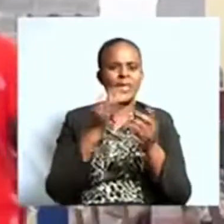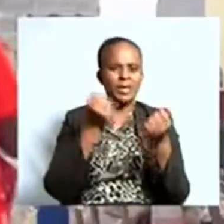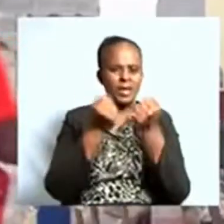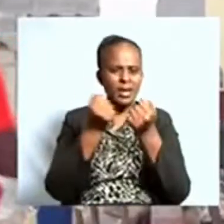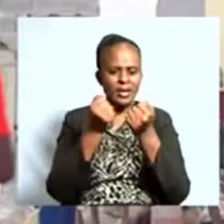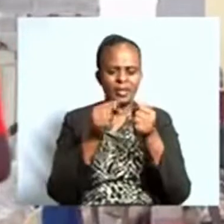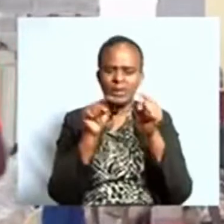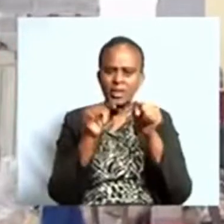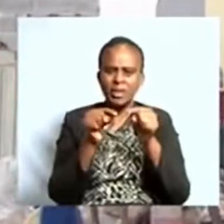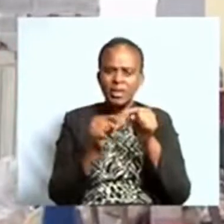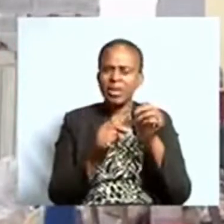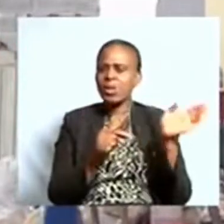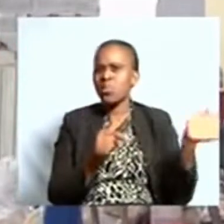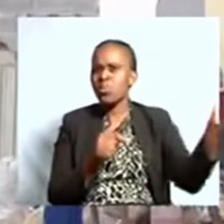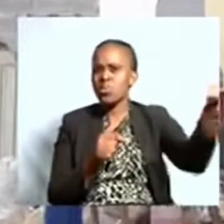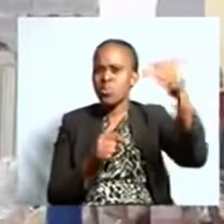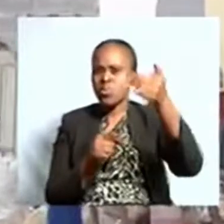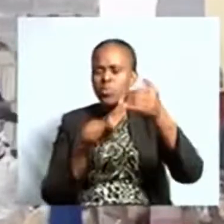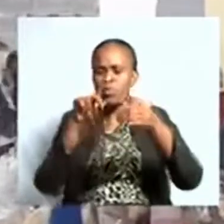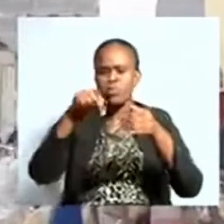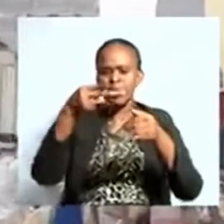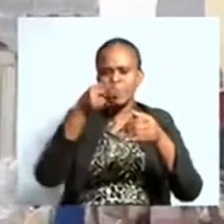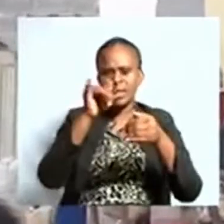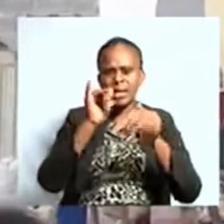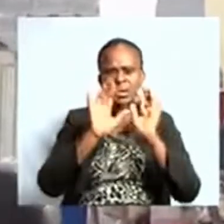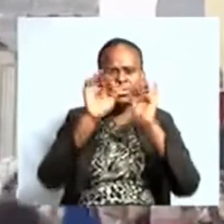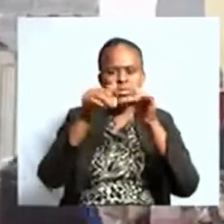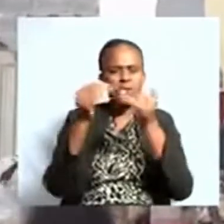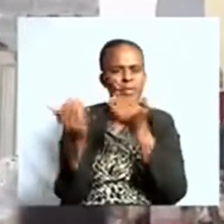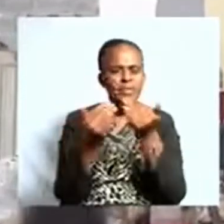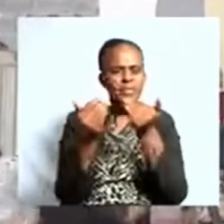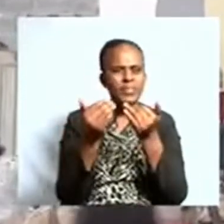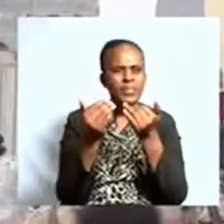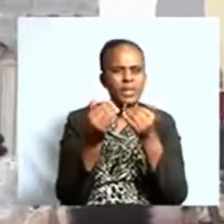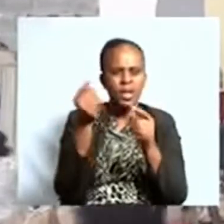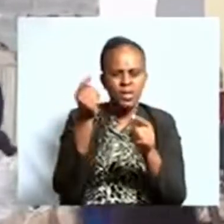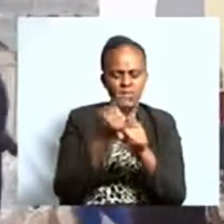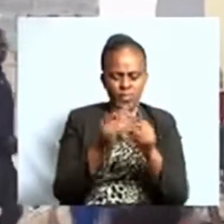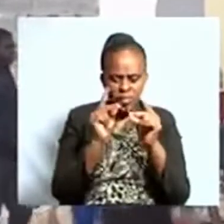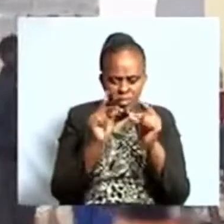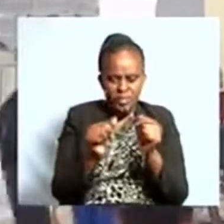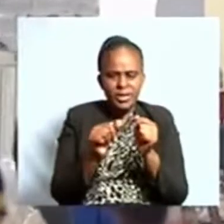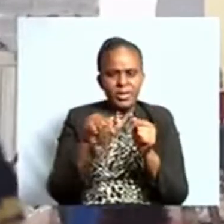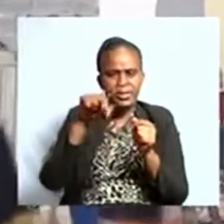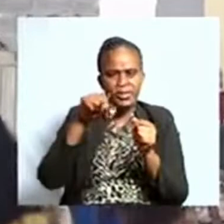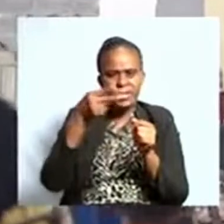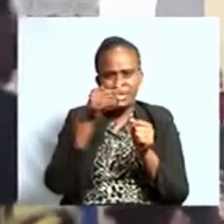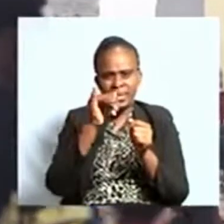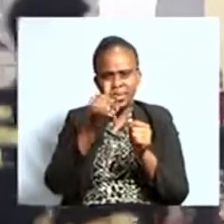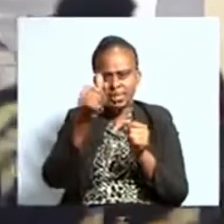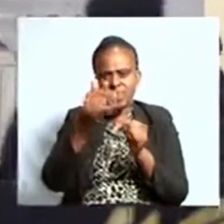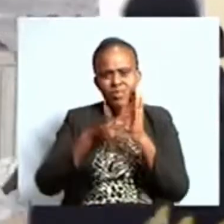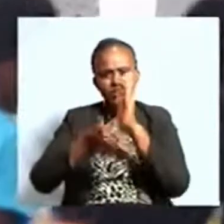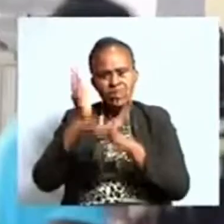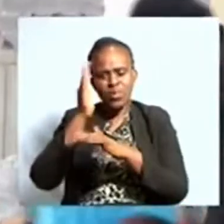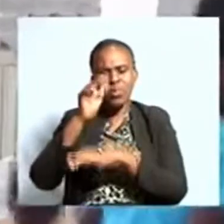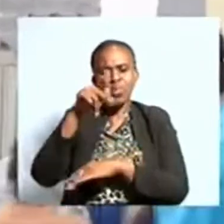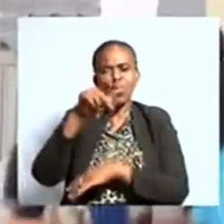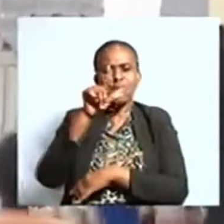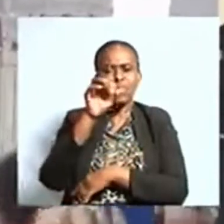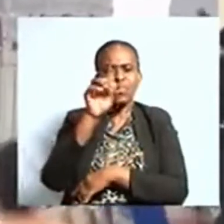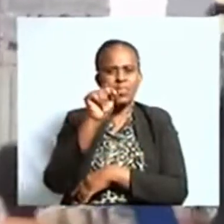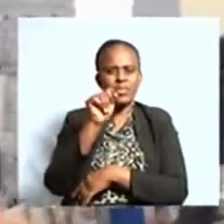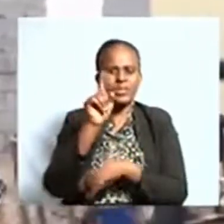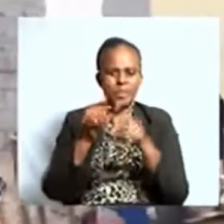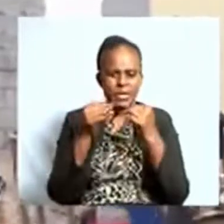siyezopita kunezopita che ku PHI so ngatifuna kukwera mabasi tichoka kuno paka ku PHI kuti wende kuma plot maona ila